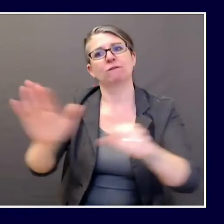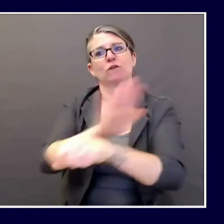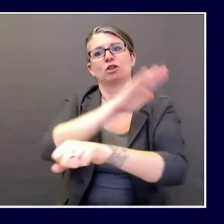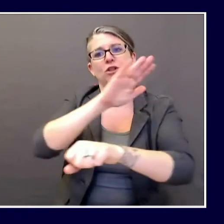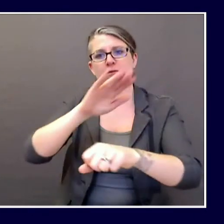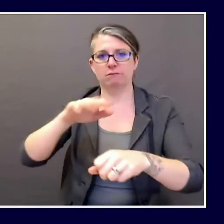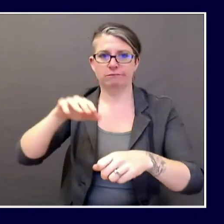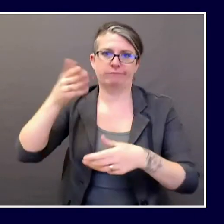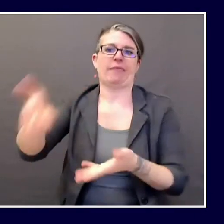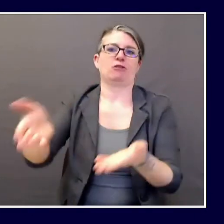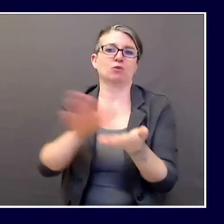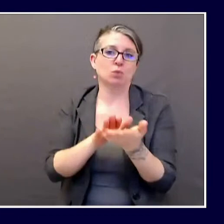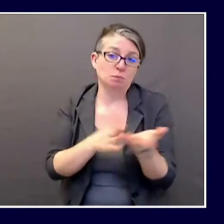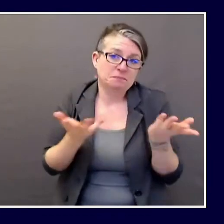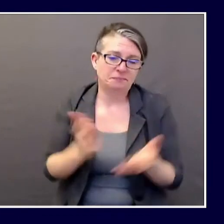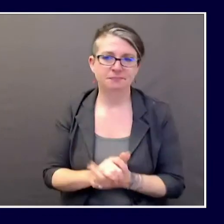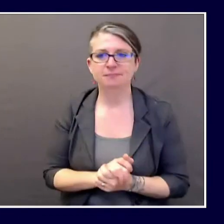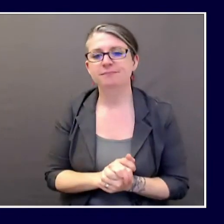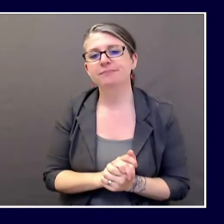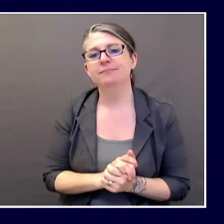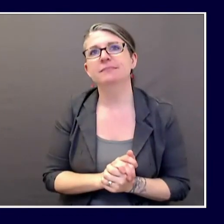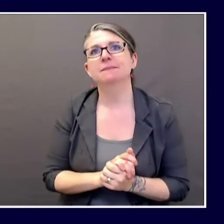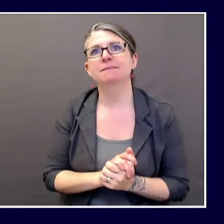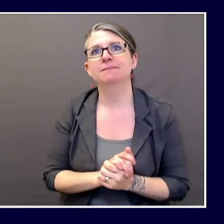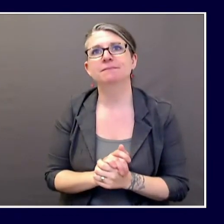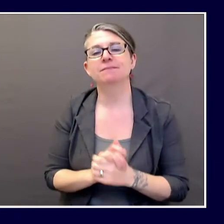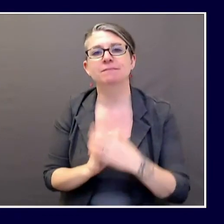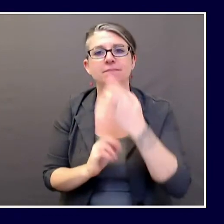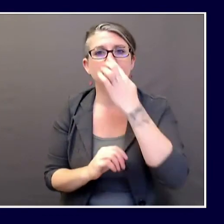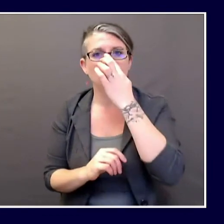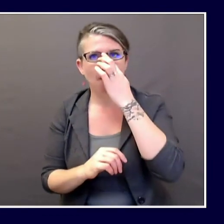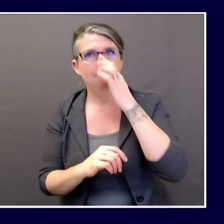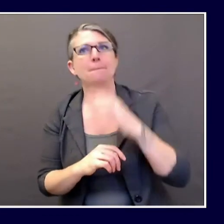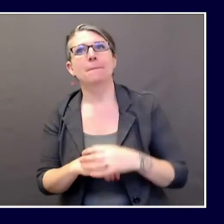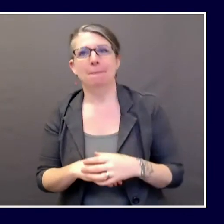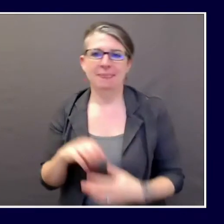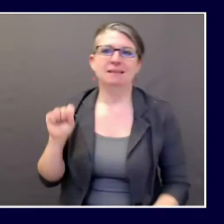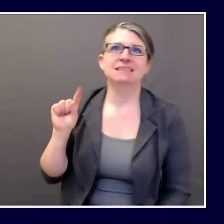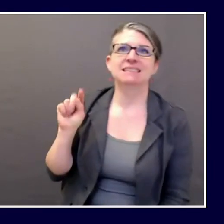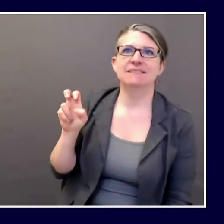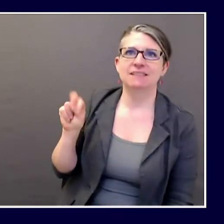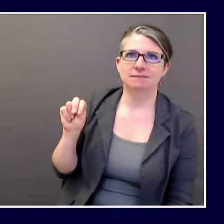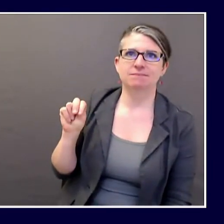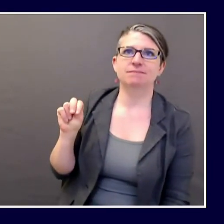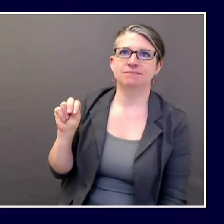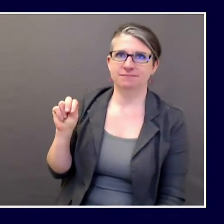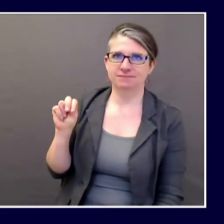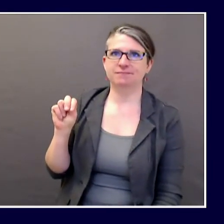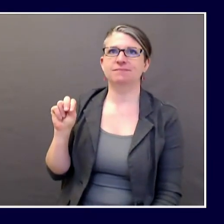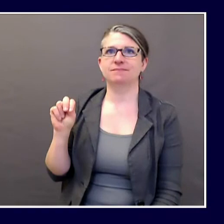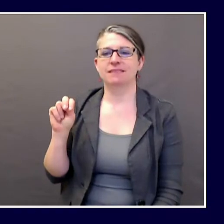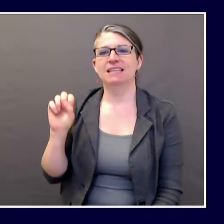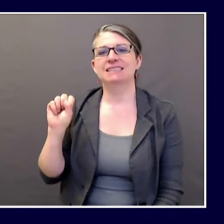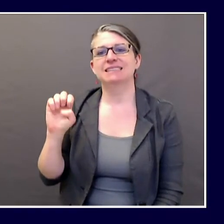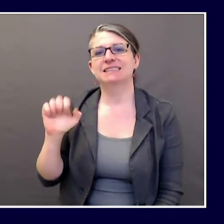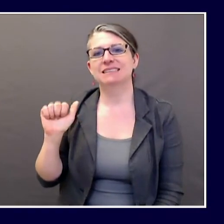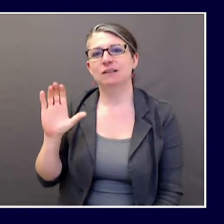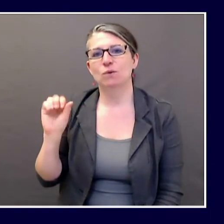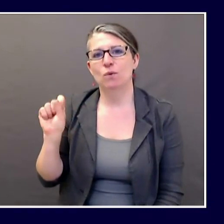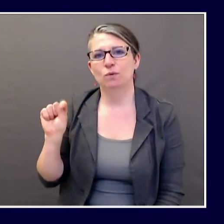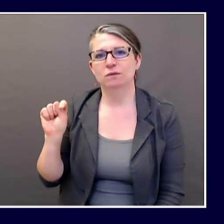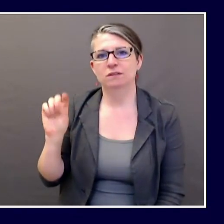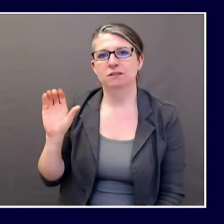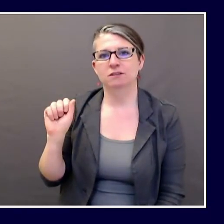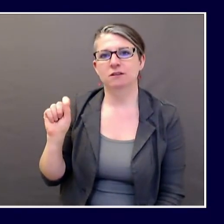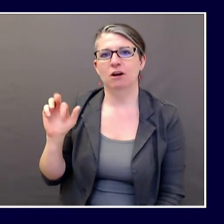a question about schools. I understand that high schools are trying to figure out how to safely hold graduation this year. It sounds